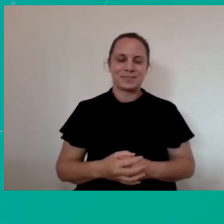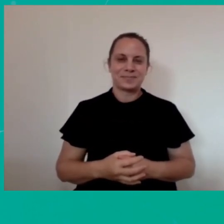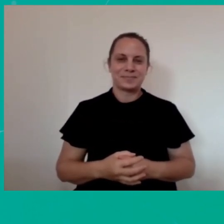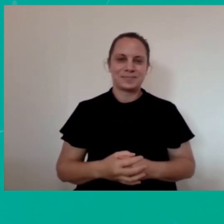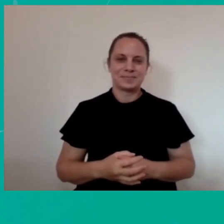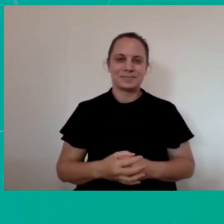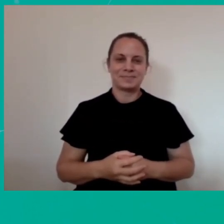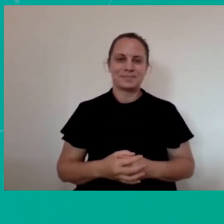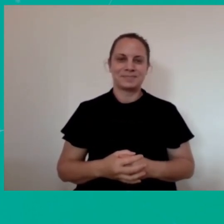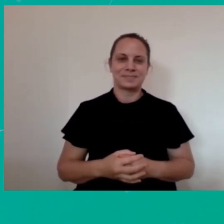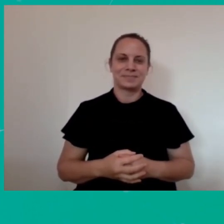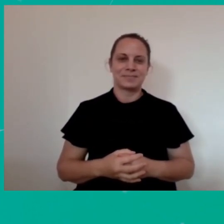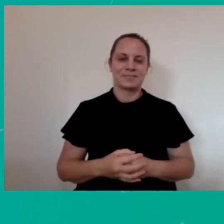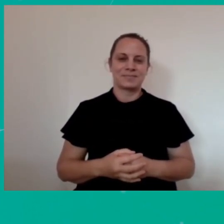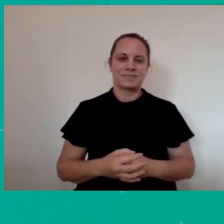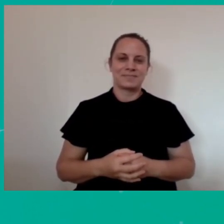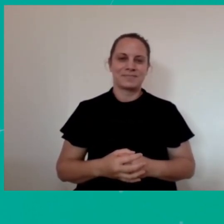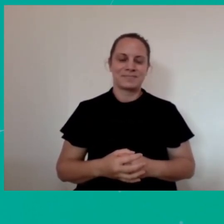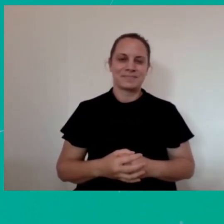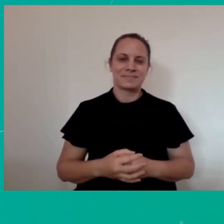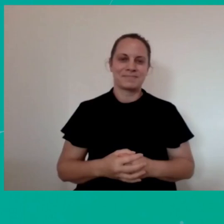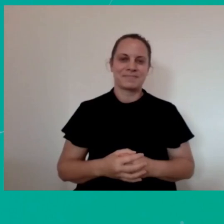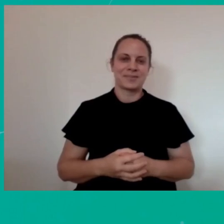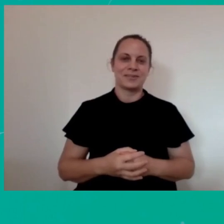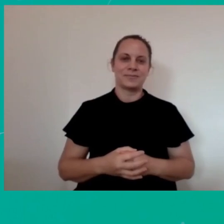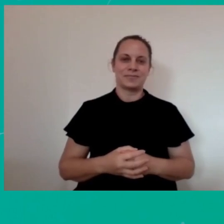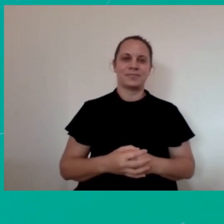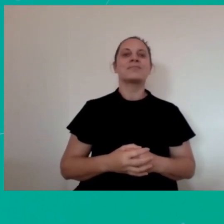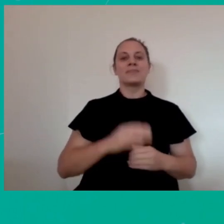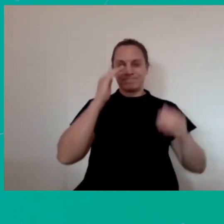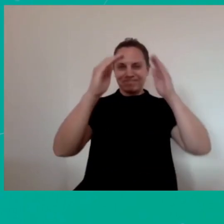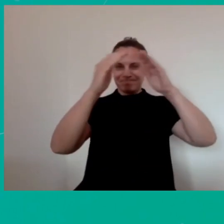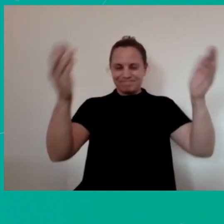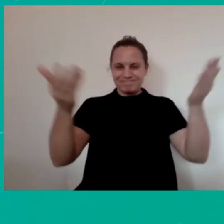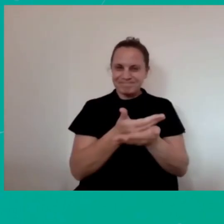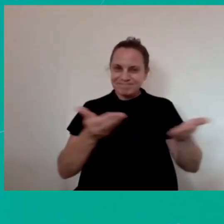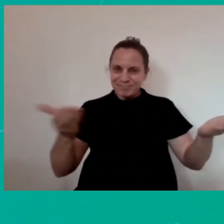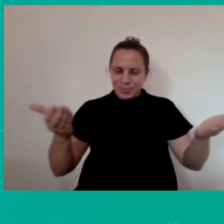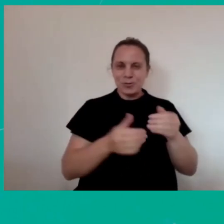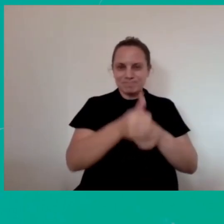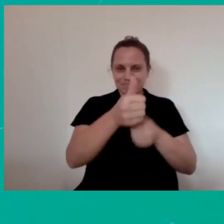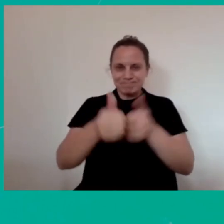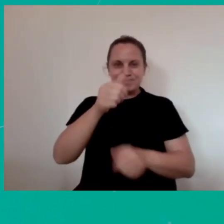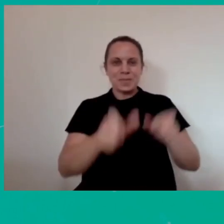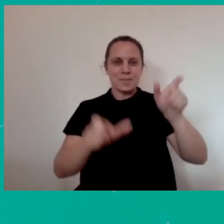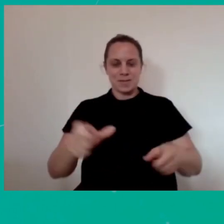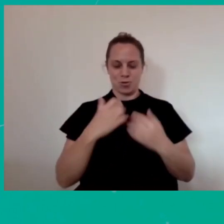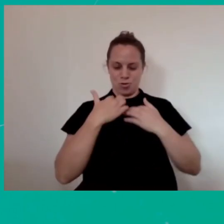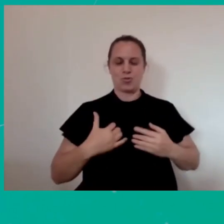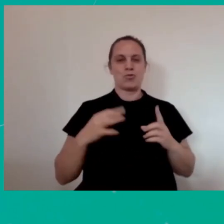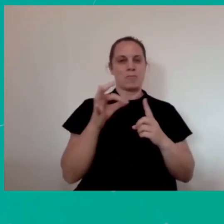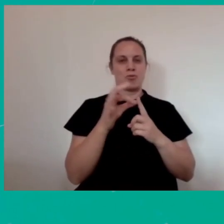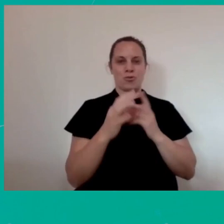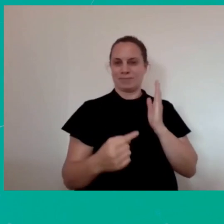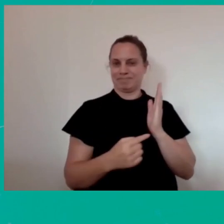Inga mana, inga rei, rauranga tirama, tēnā koutou katoa. Ko Paula Tesoriero toko ingoa. Ko au te